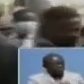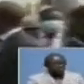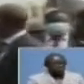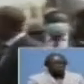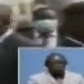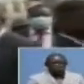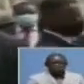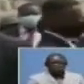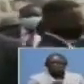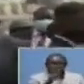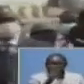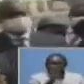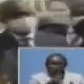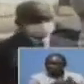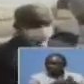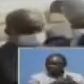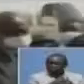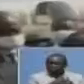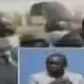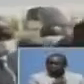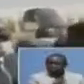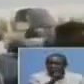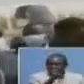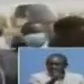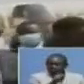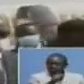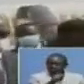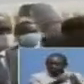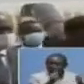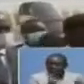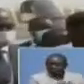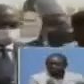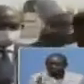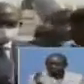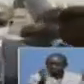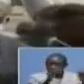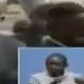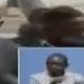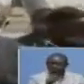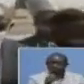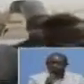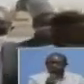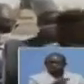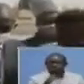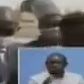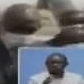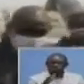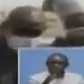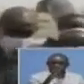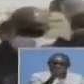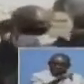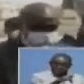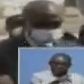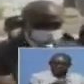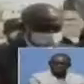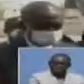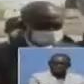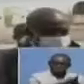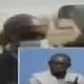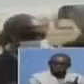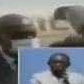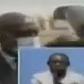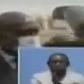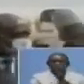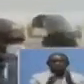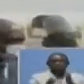has maintained that government will handle the issue with care to avoid making further mistakes. It's their